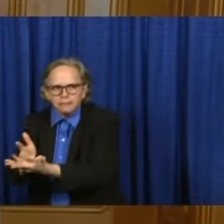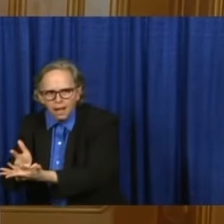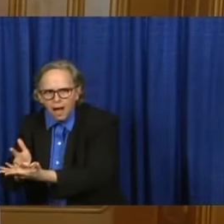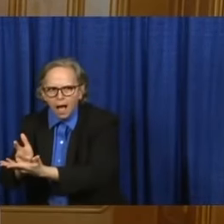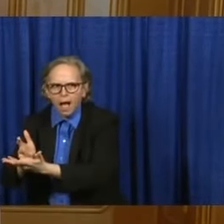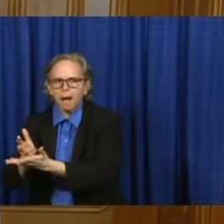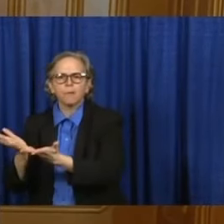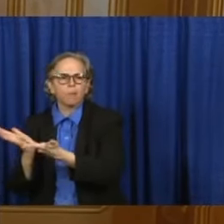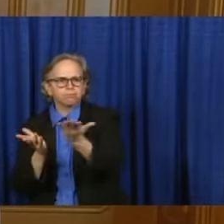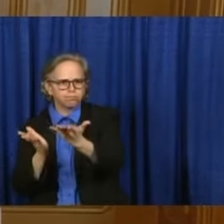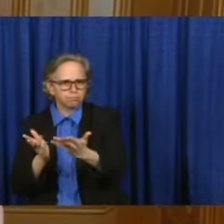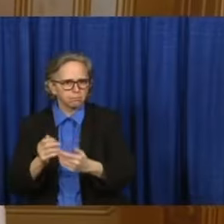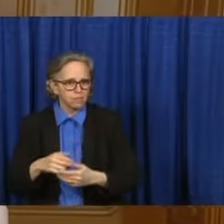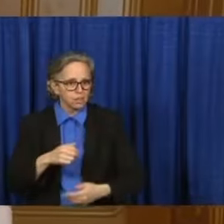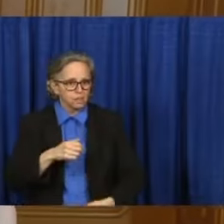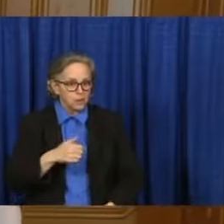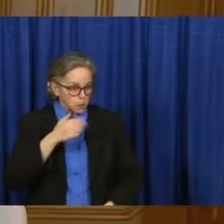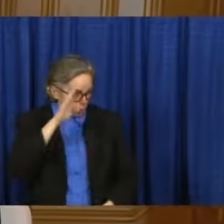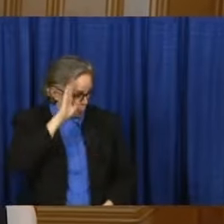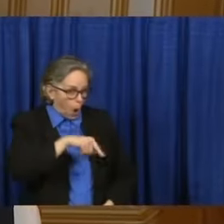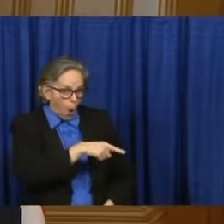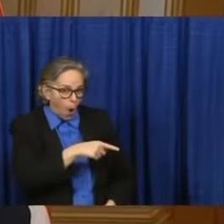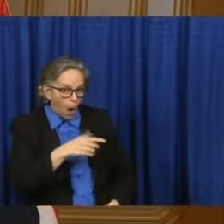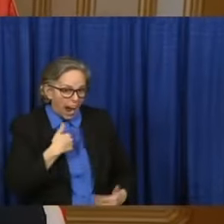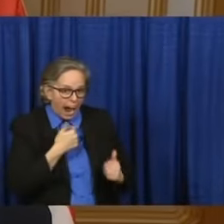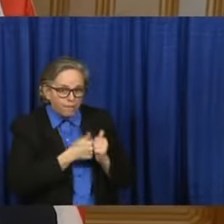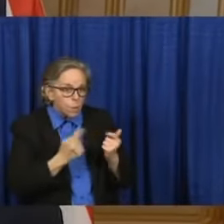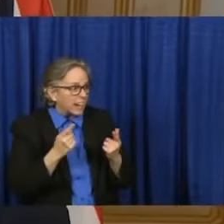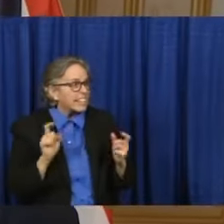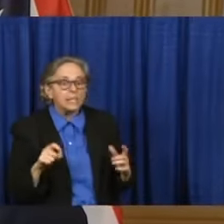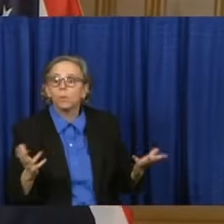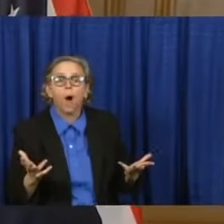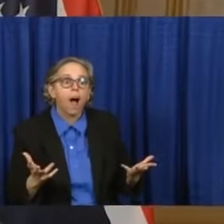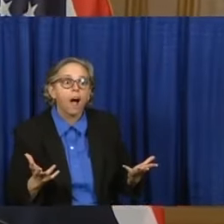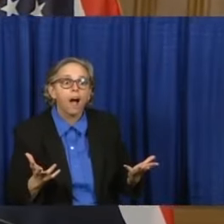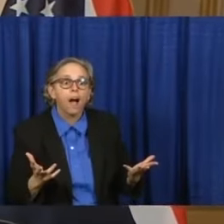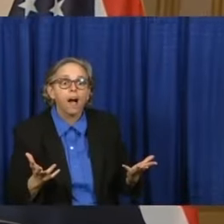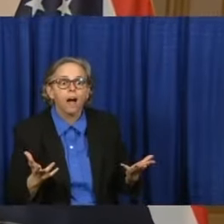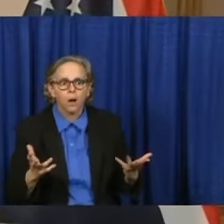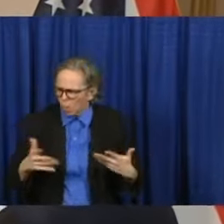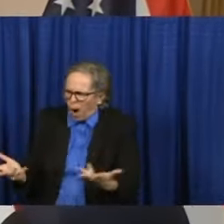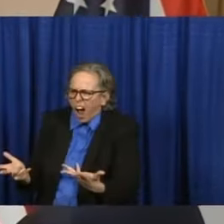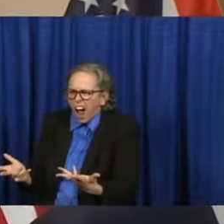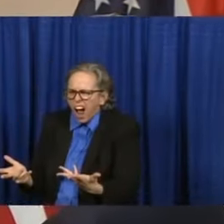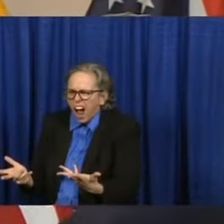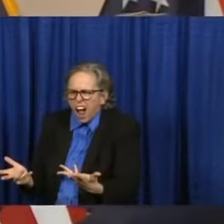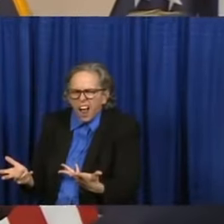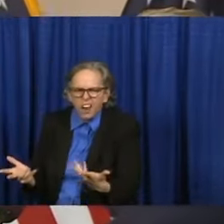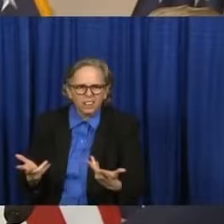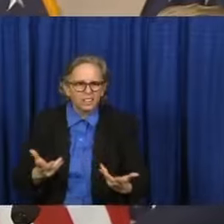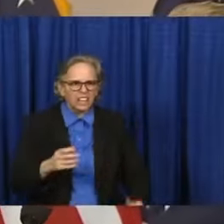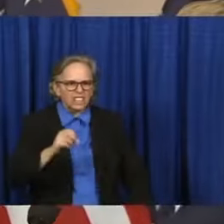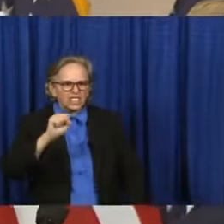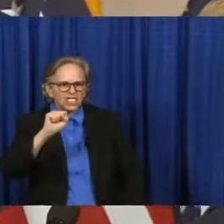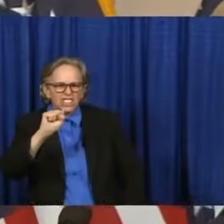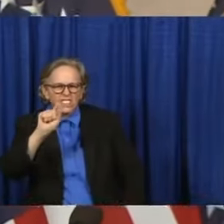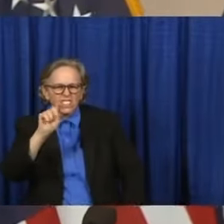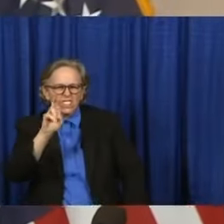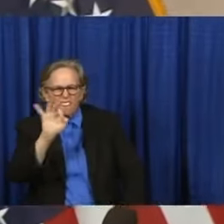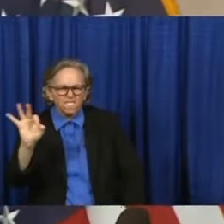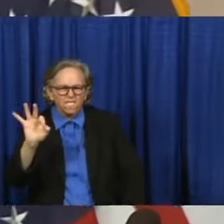Do you know what everyone needs to save lives and serve people? What? Stuff.